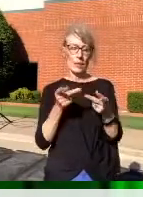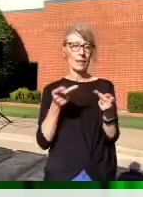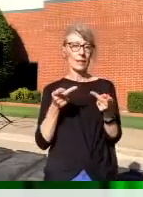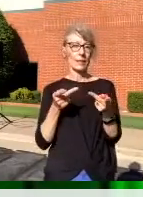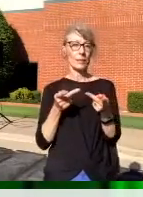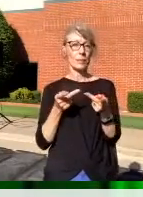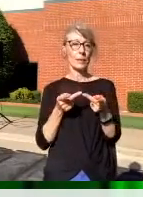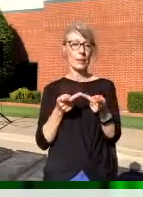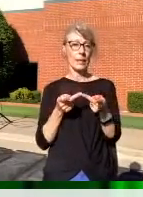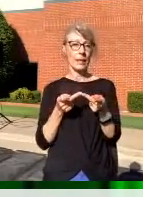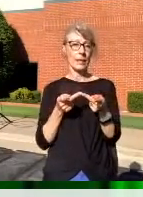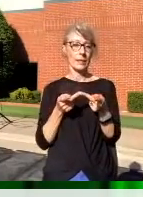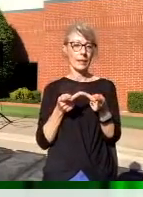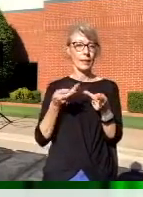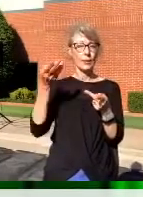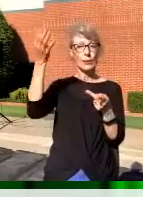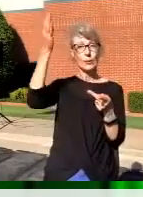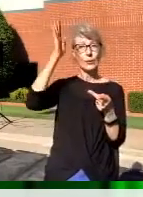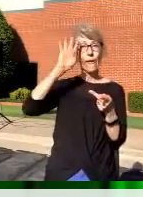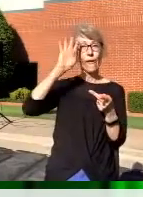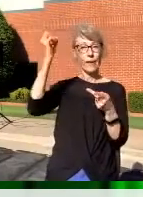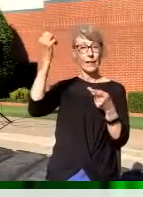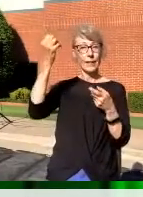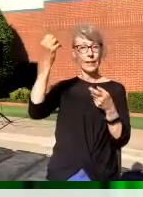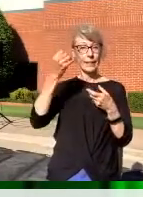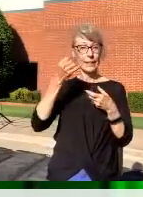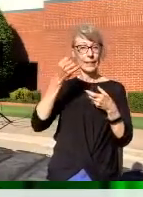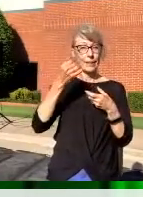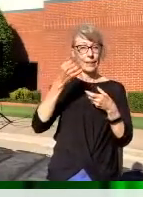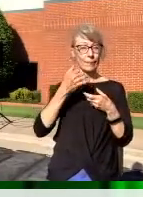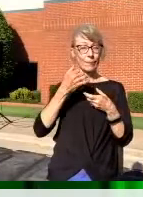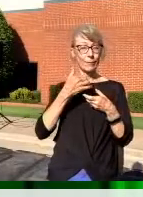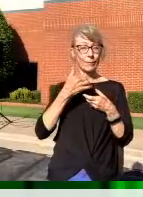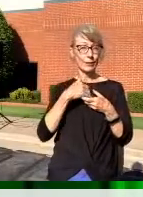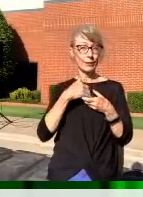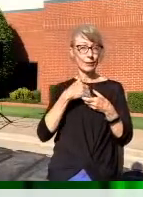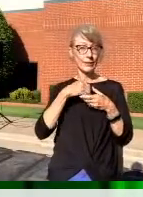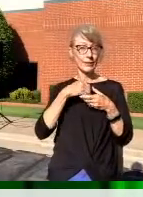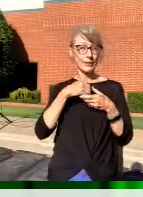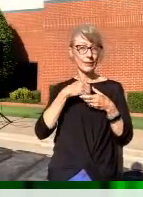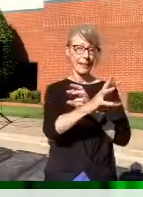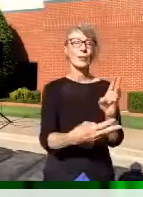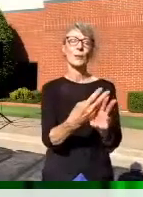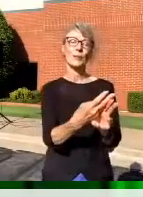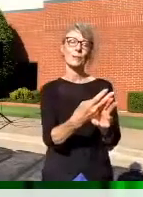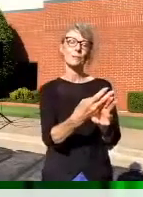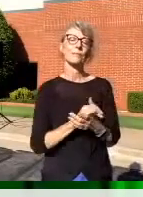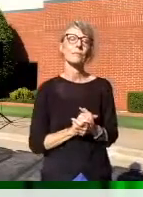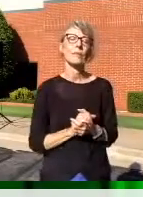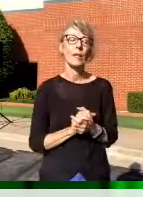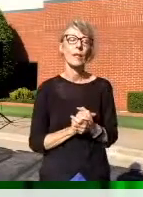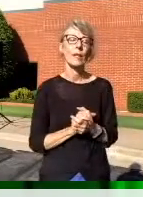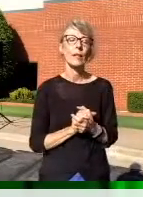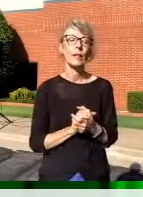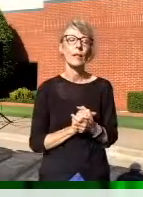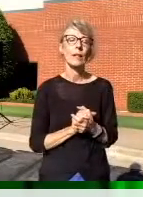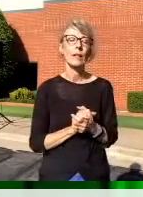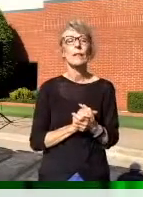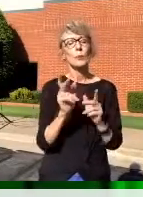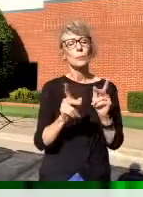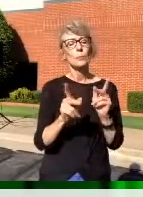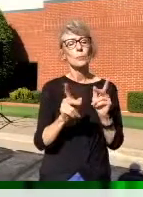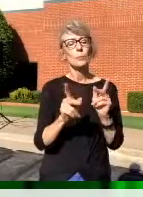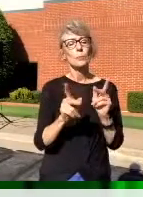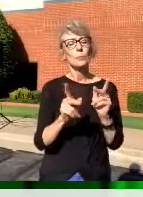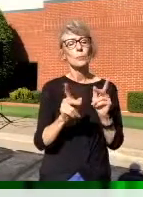through which God reaches the world. The temple is the place through which God reaches the lost and the foreigner and